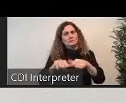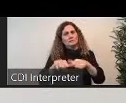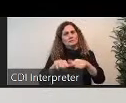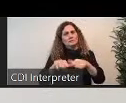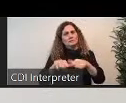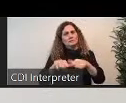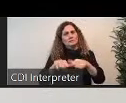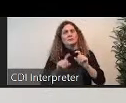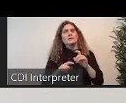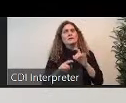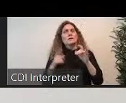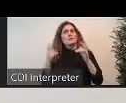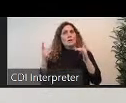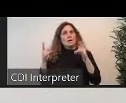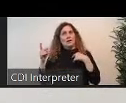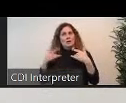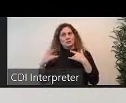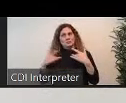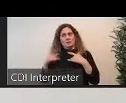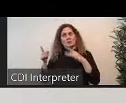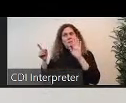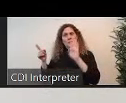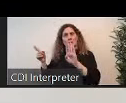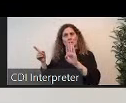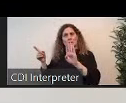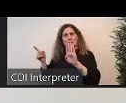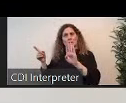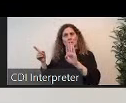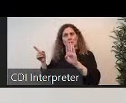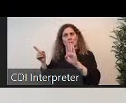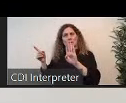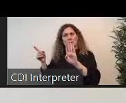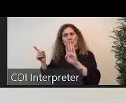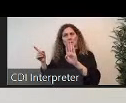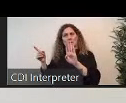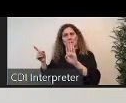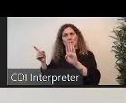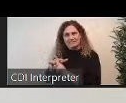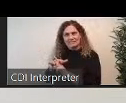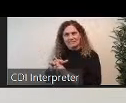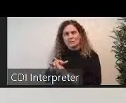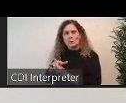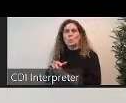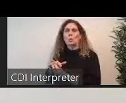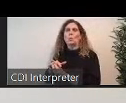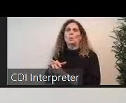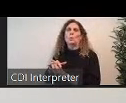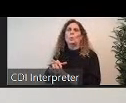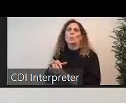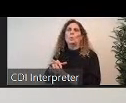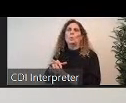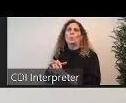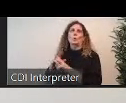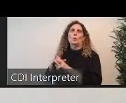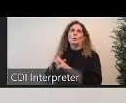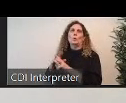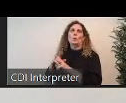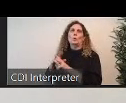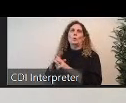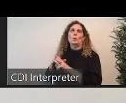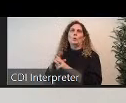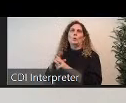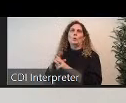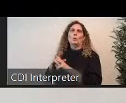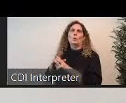Milwaukee County. Testing becomes as important as ever, especially for the 3 specific groups. So that's people with symptoms. And